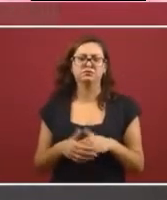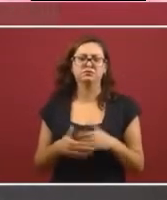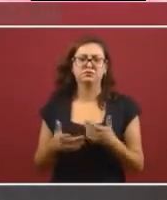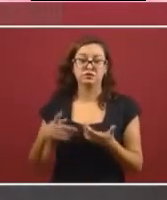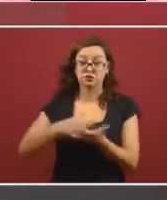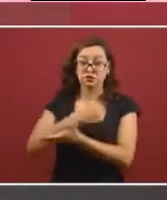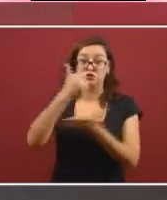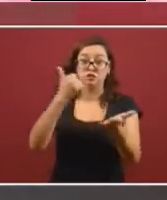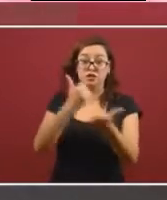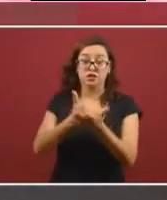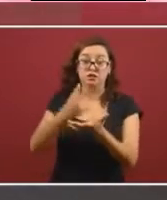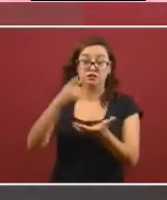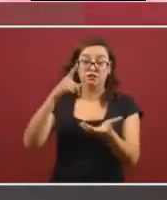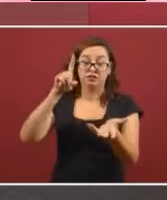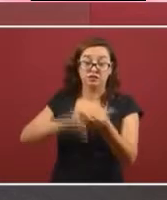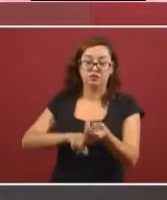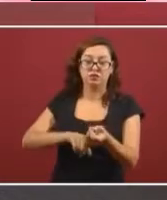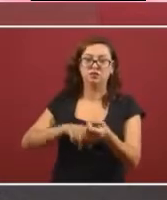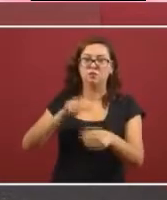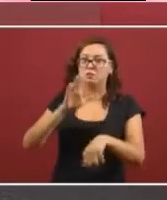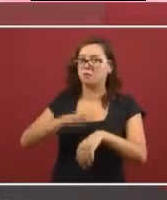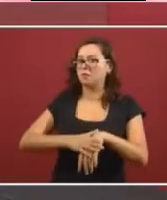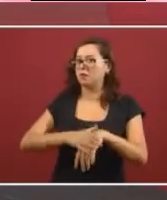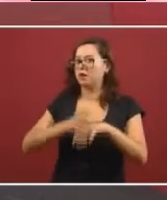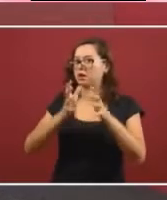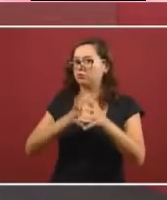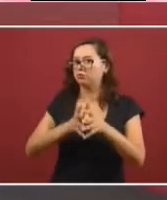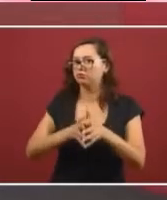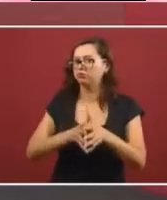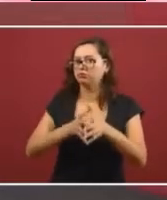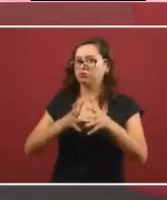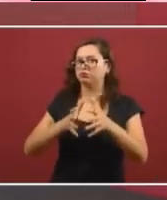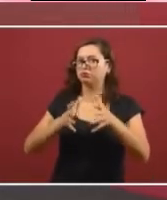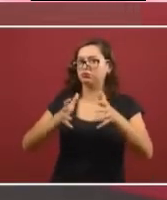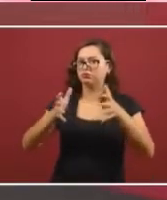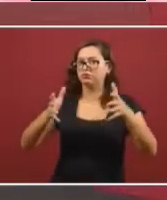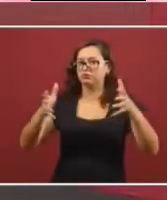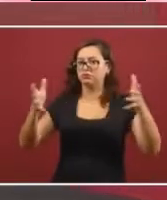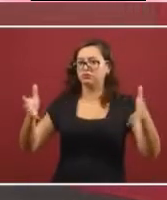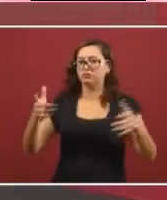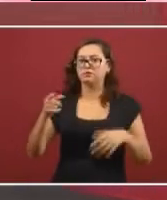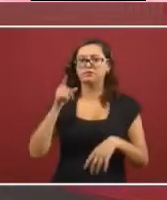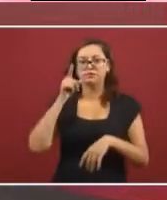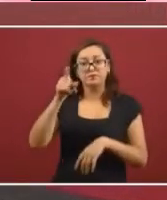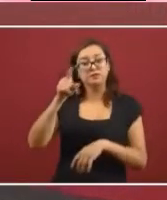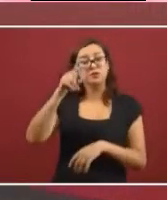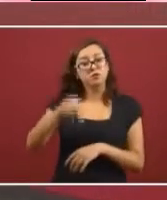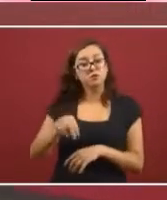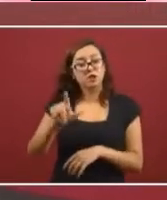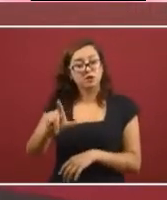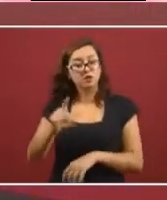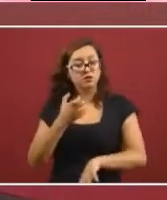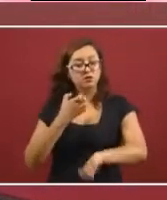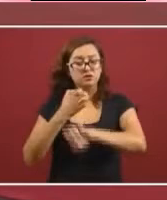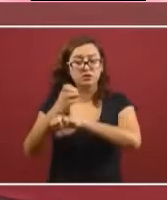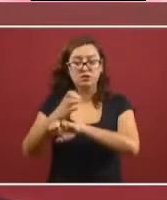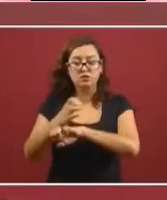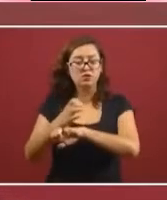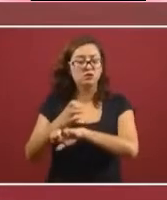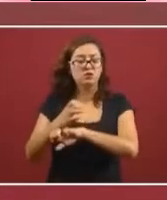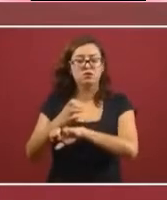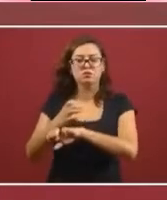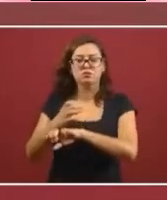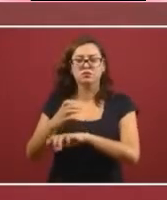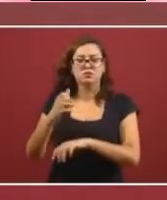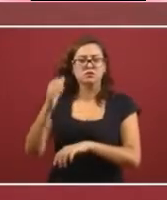the metropolitan area. Y es un estado que siempre se ha caracterizado por